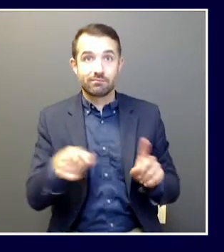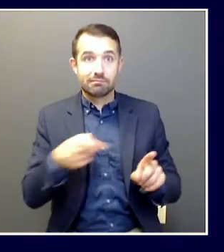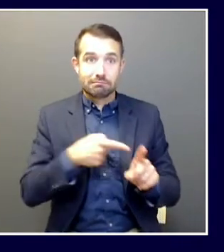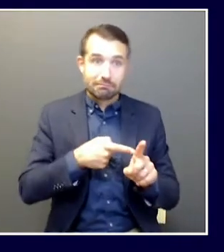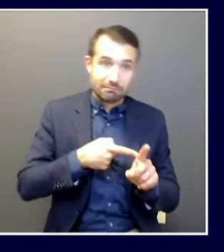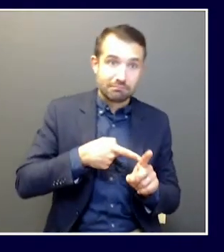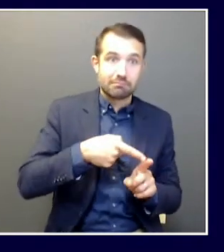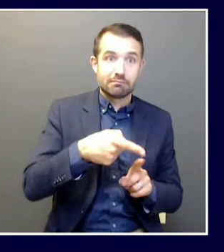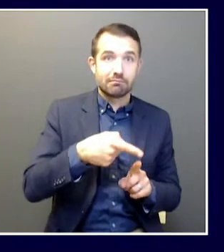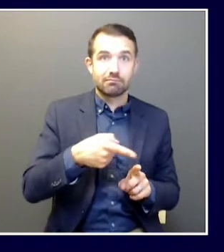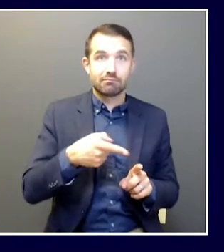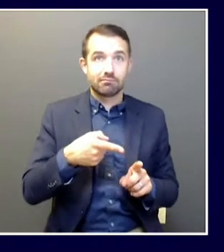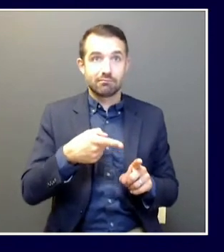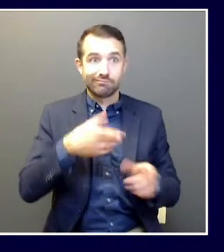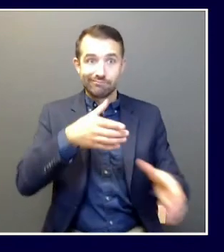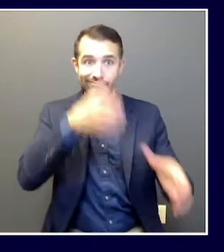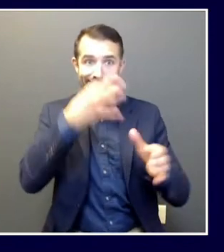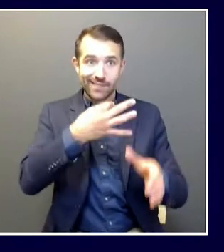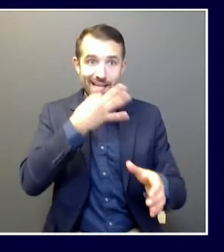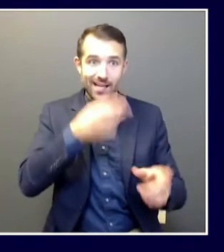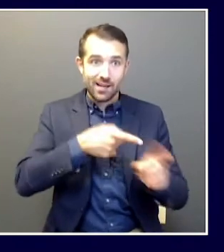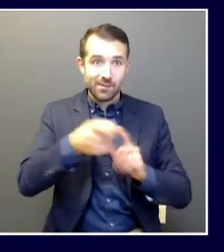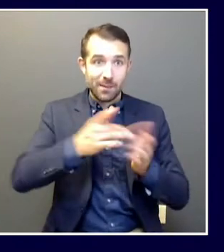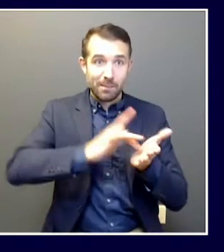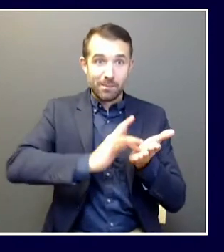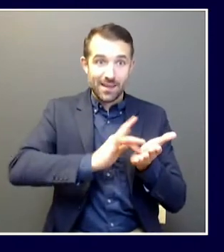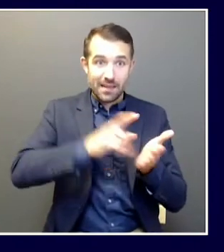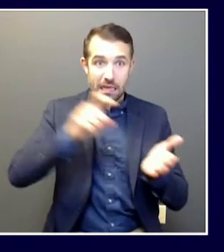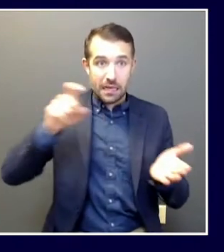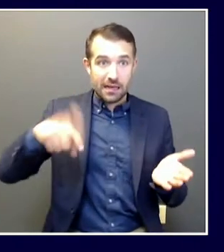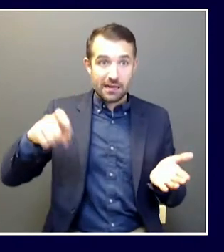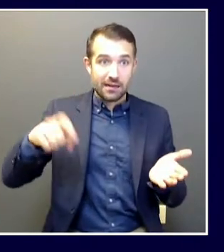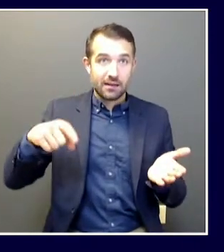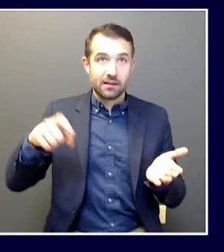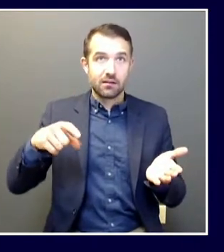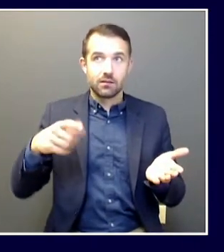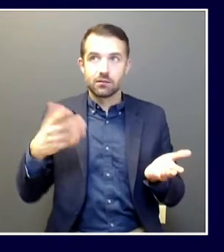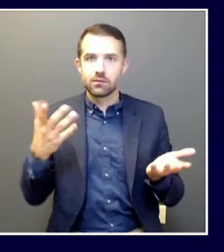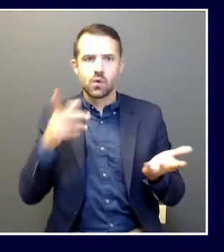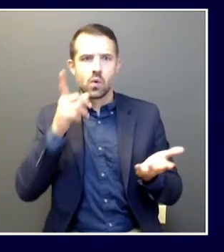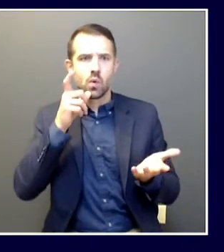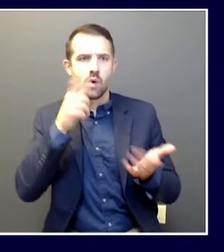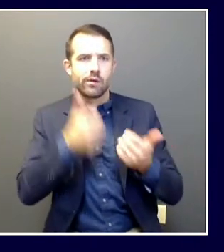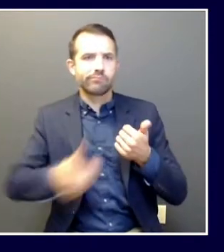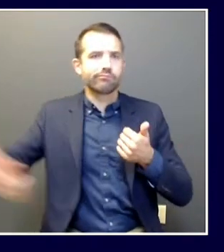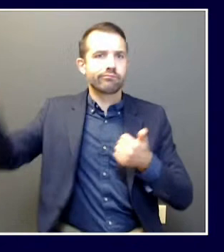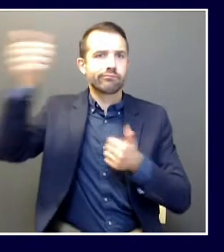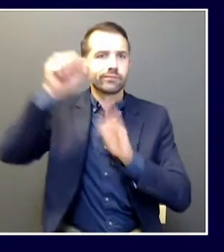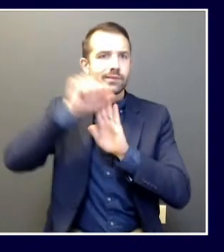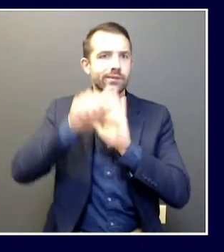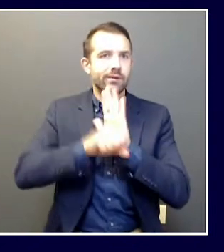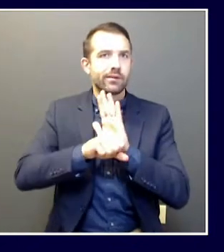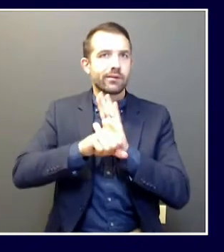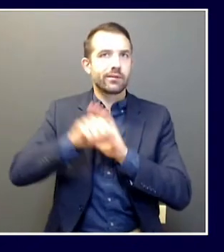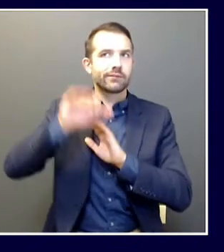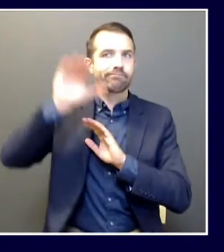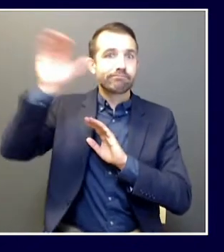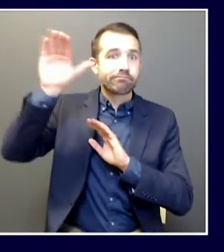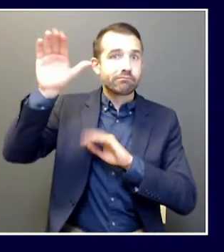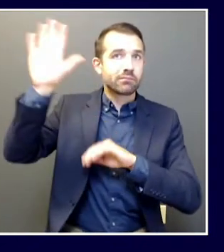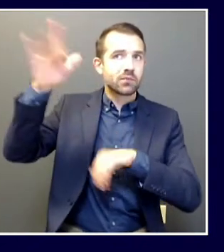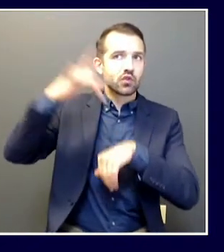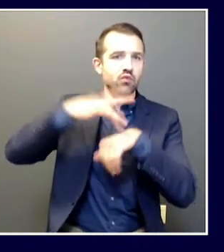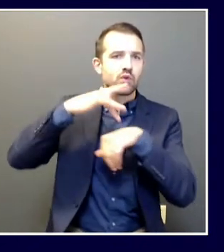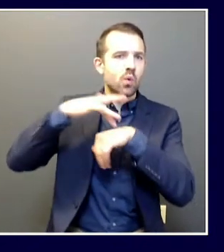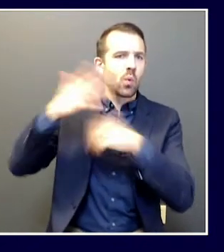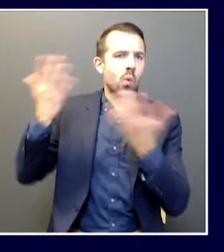care. Are there other resources we can tap into? What are the different levels of neonatal care in the state, and where are our gaps? We do that